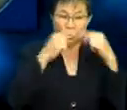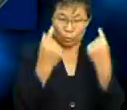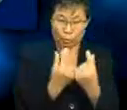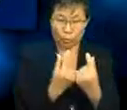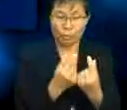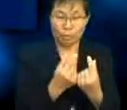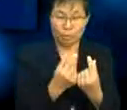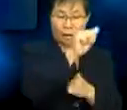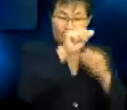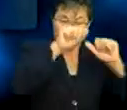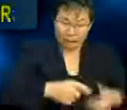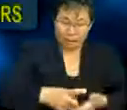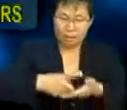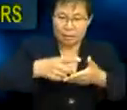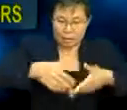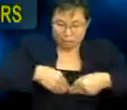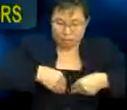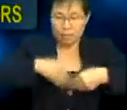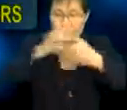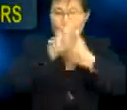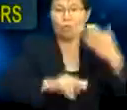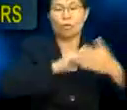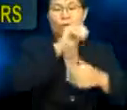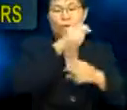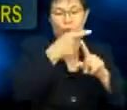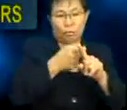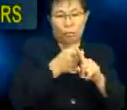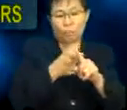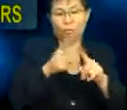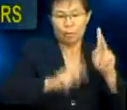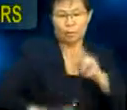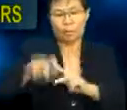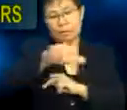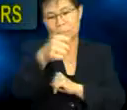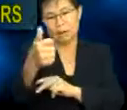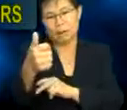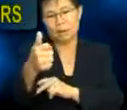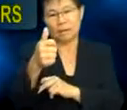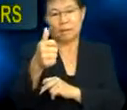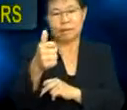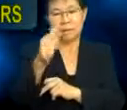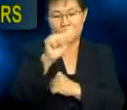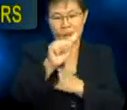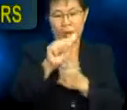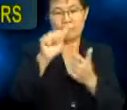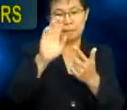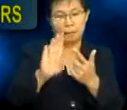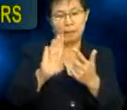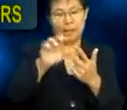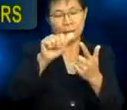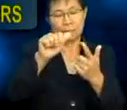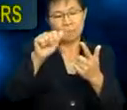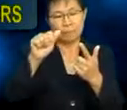the AB type of blood are able to accept blood from people in the other 3